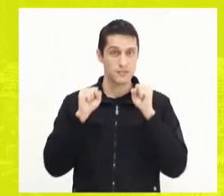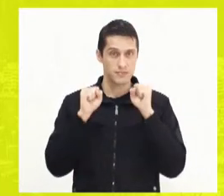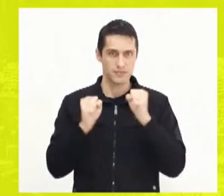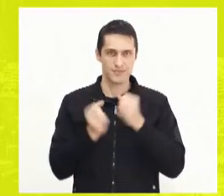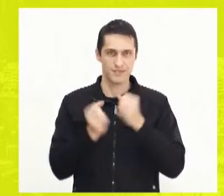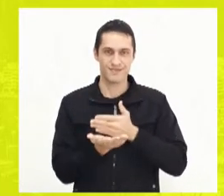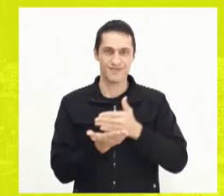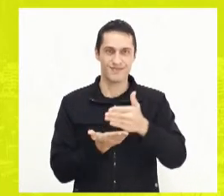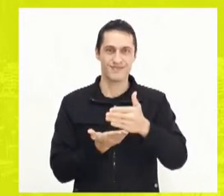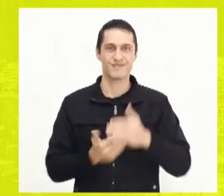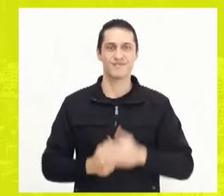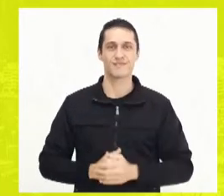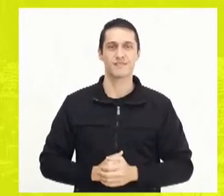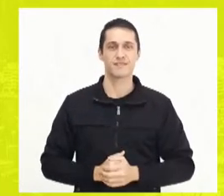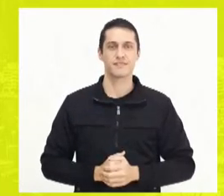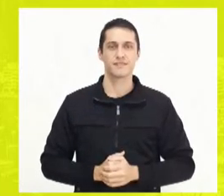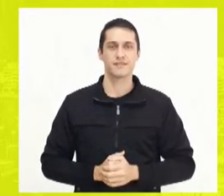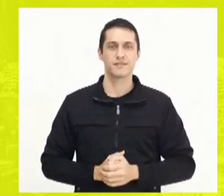can i start